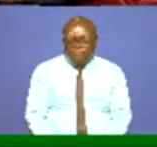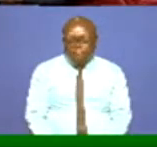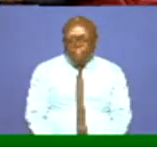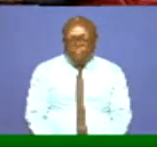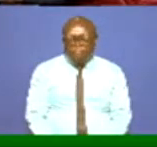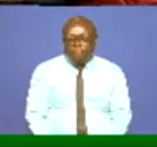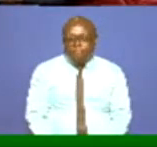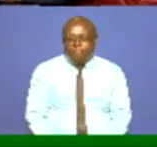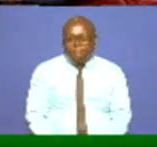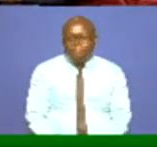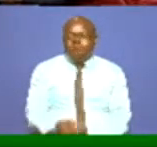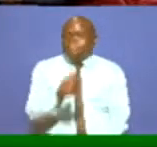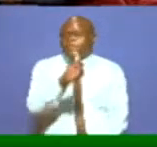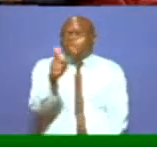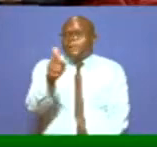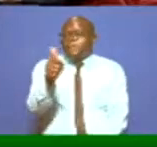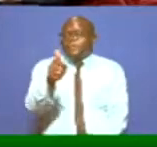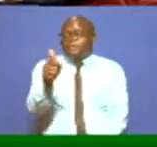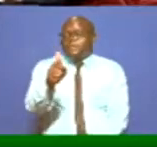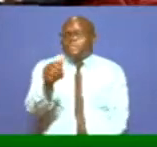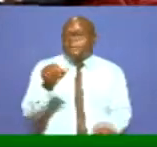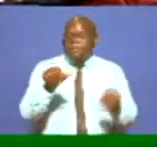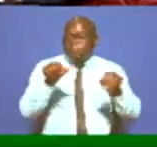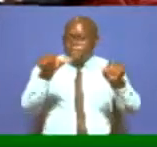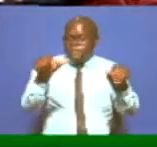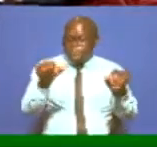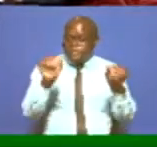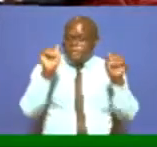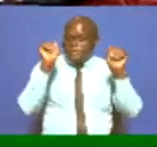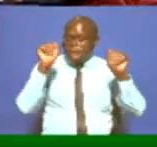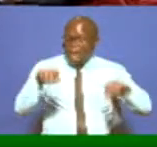All right, proceed, if you can. Thank you, Speaker.